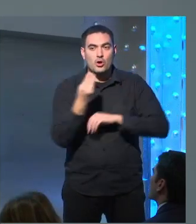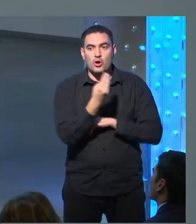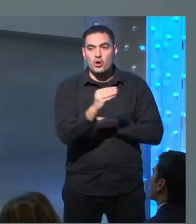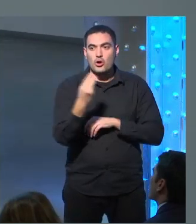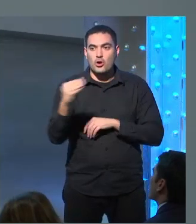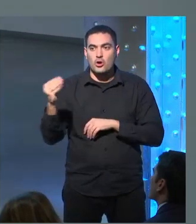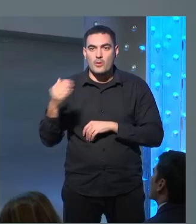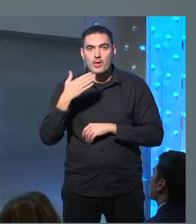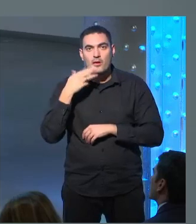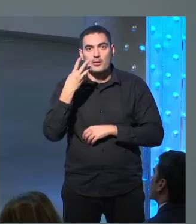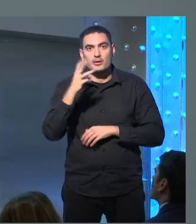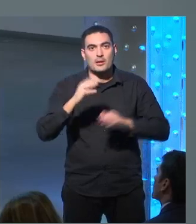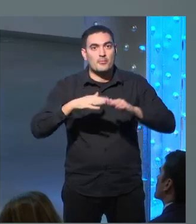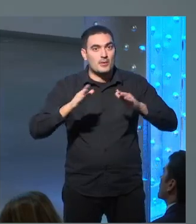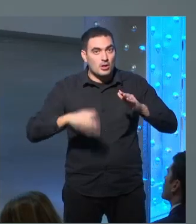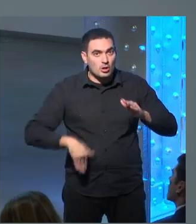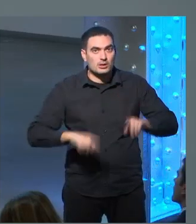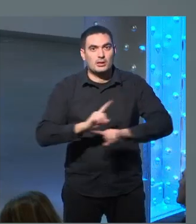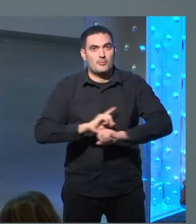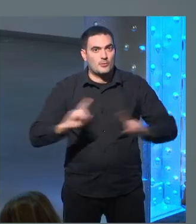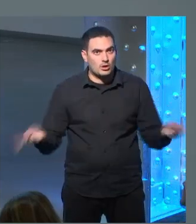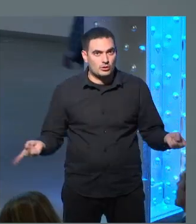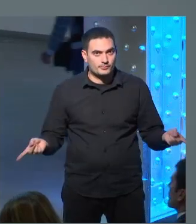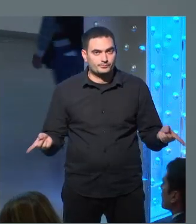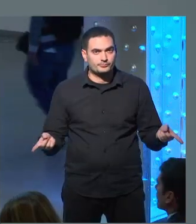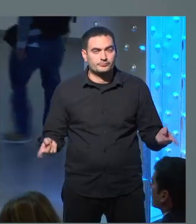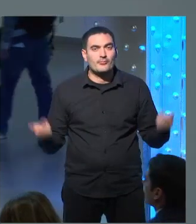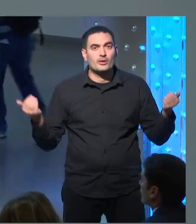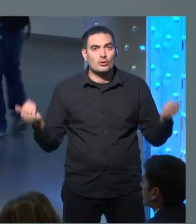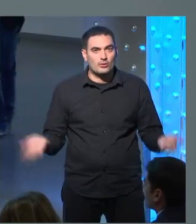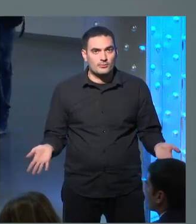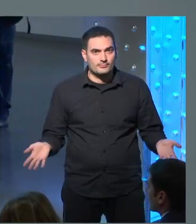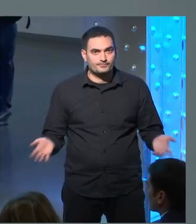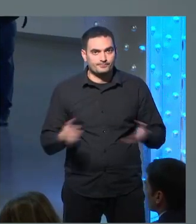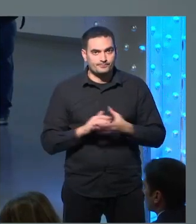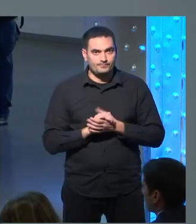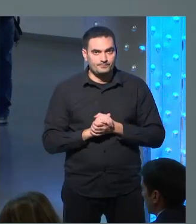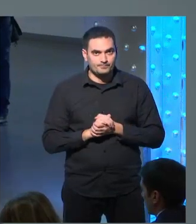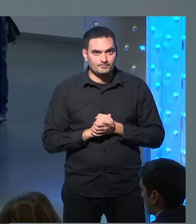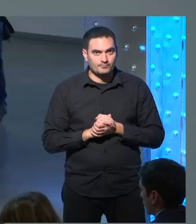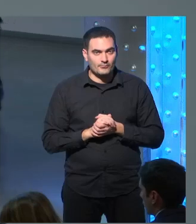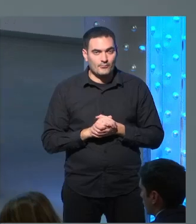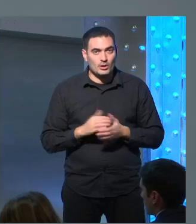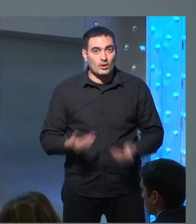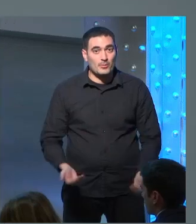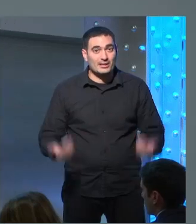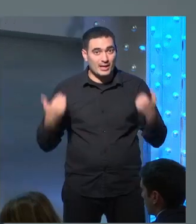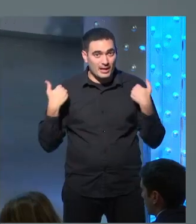education, and 60% of those below 30 years of age haven't either.